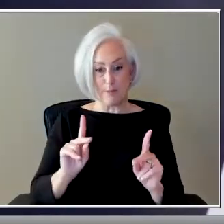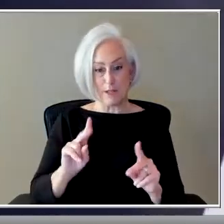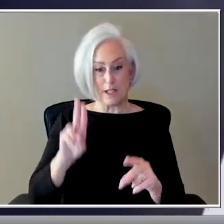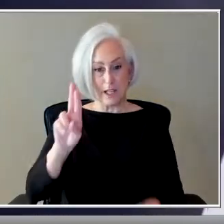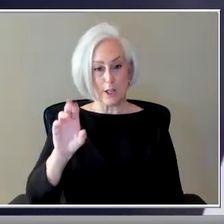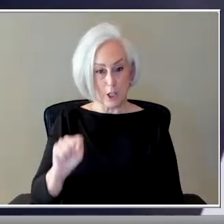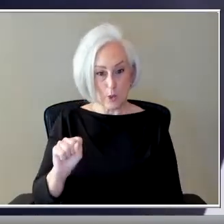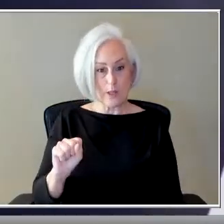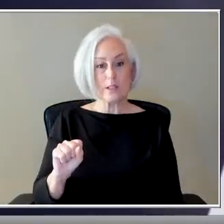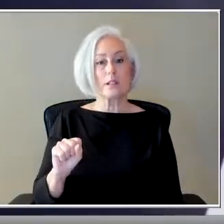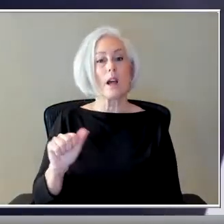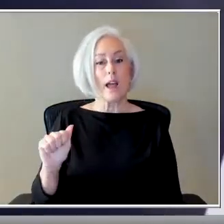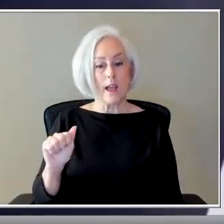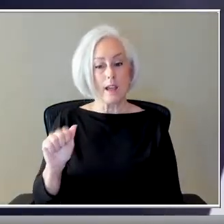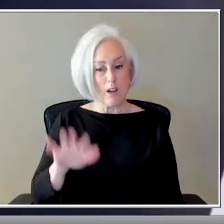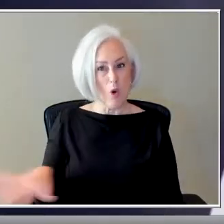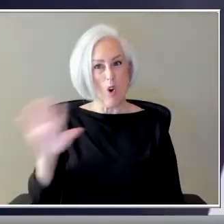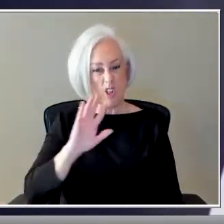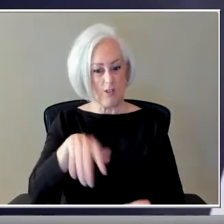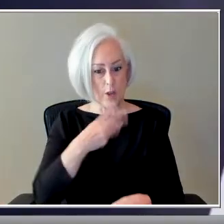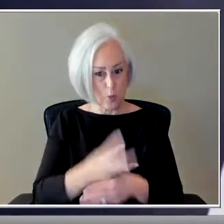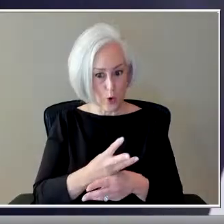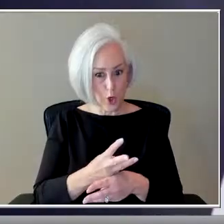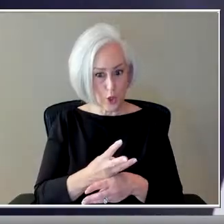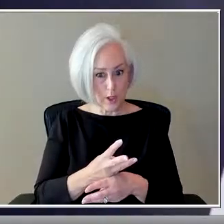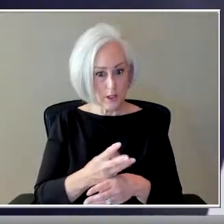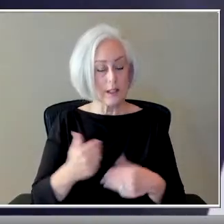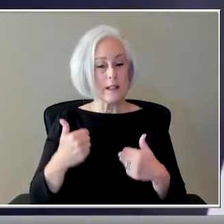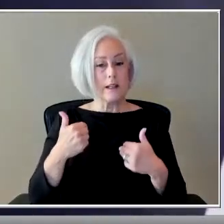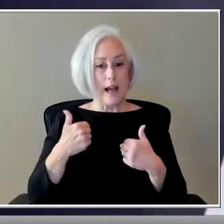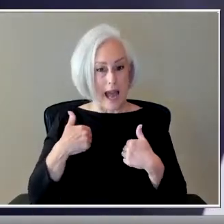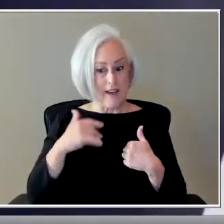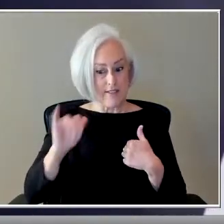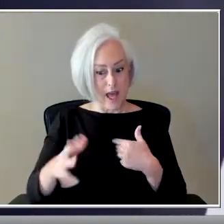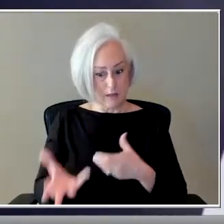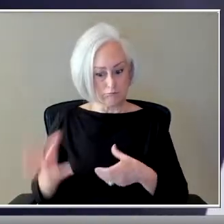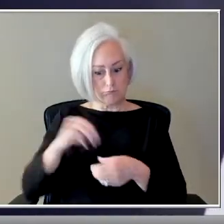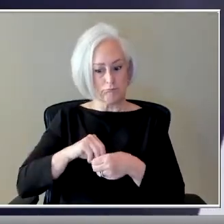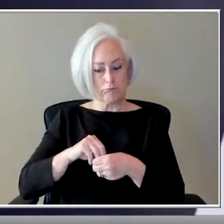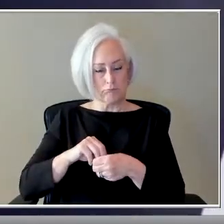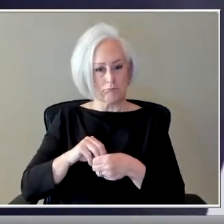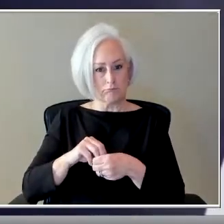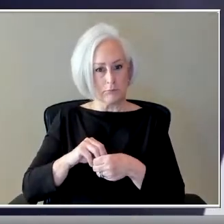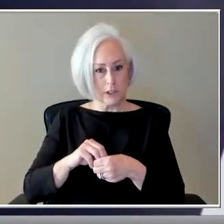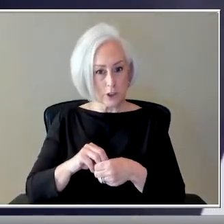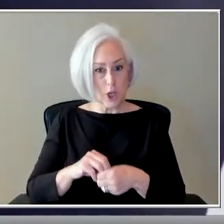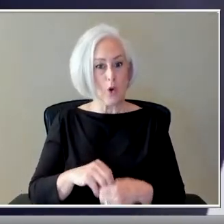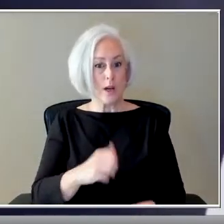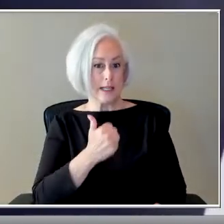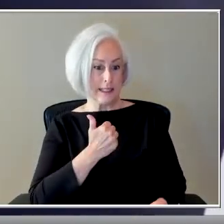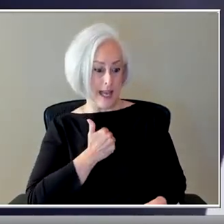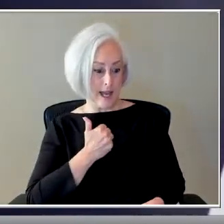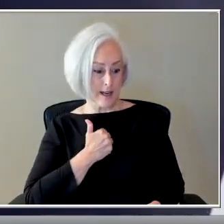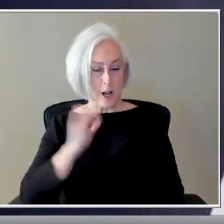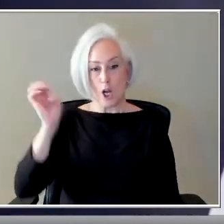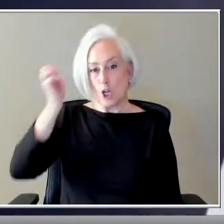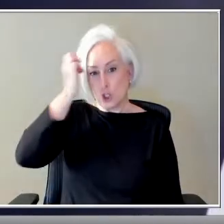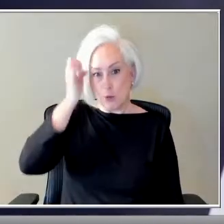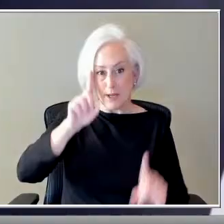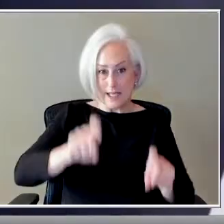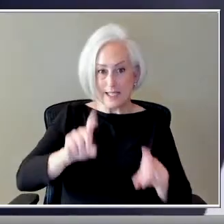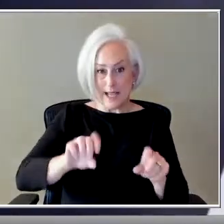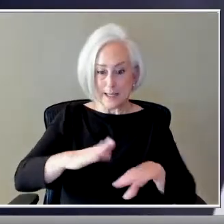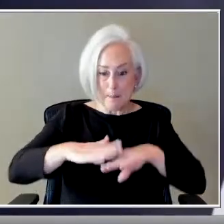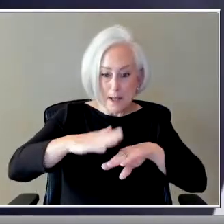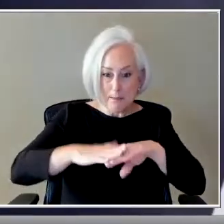because of this, the European and Canadian guidelines recommend universal testing for all adults at least once to see if they have it. Unfortunately, in this country,